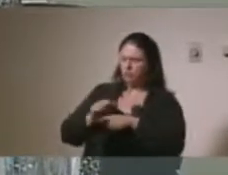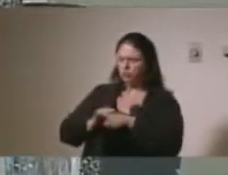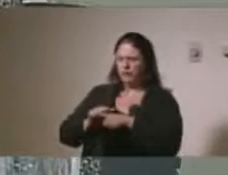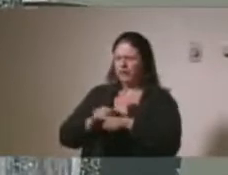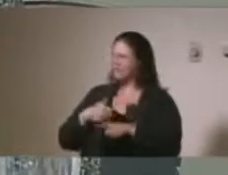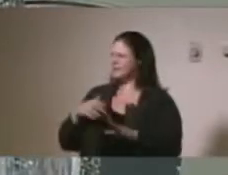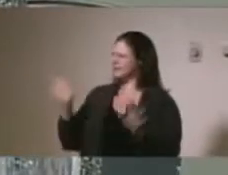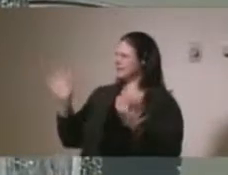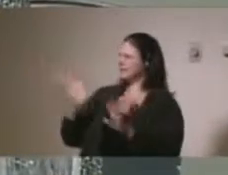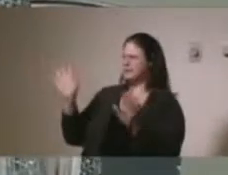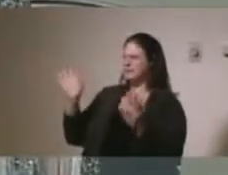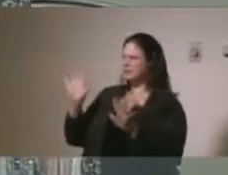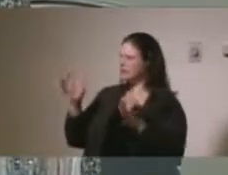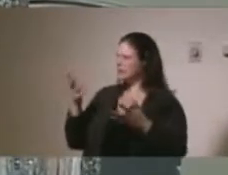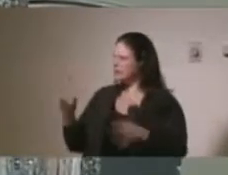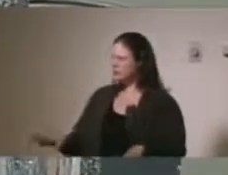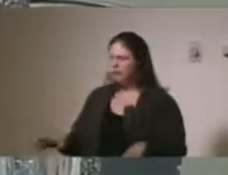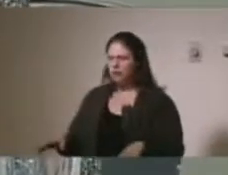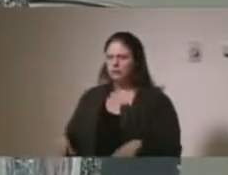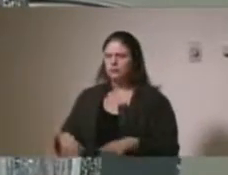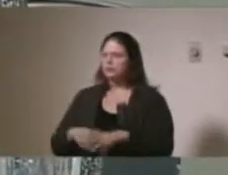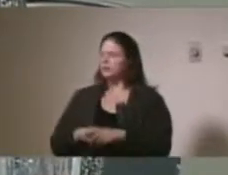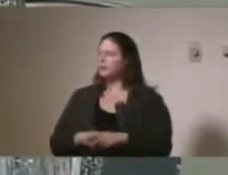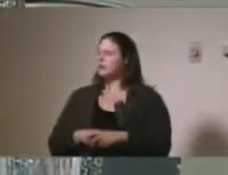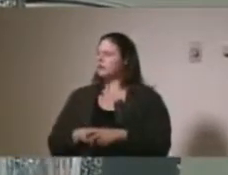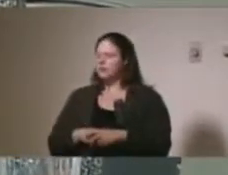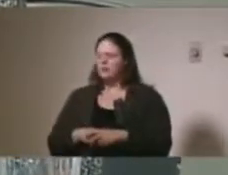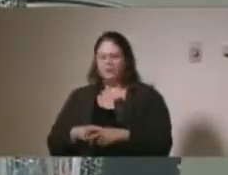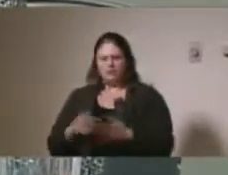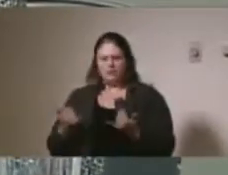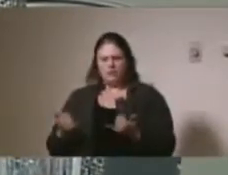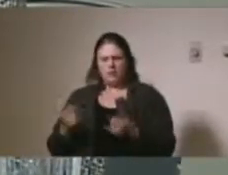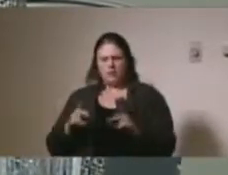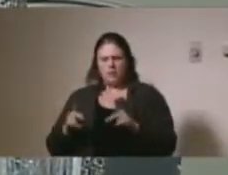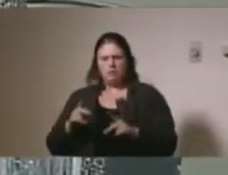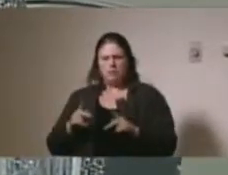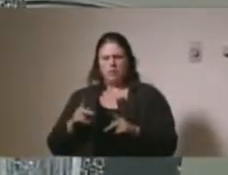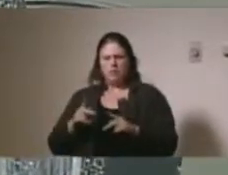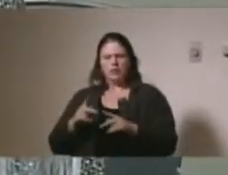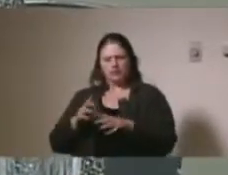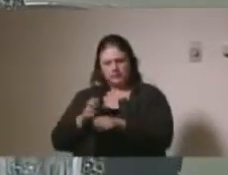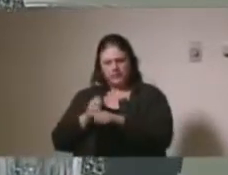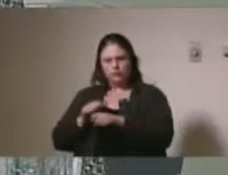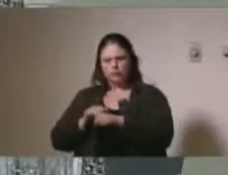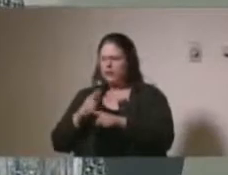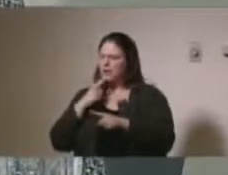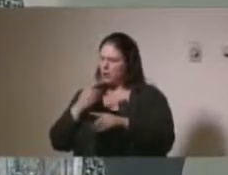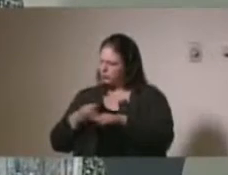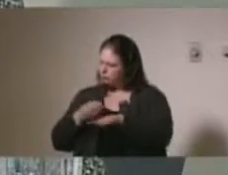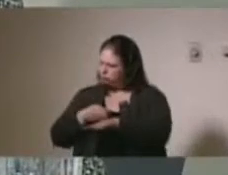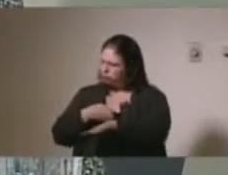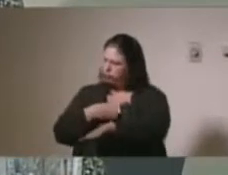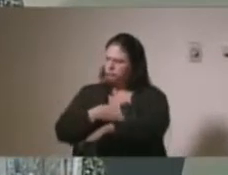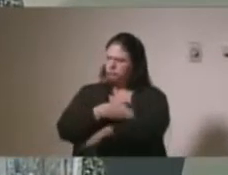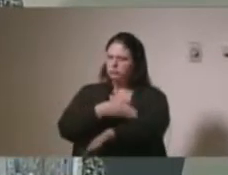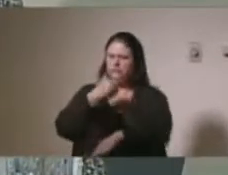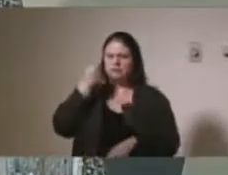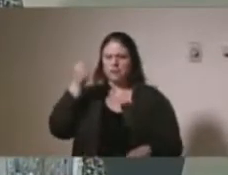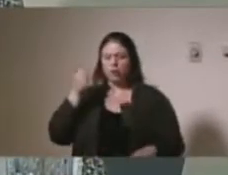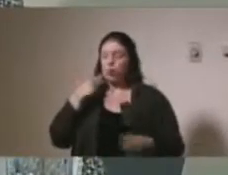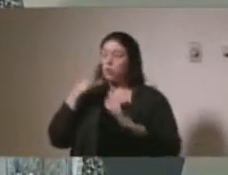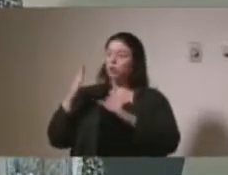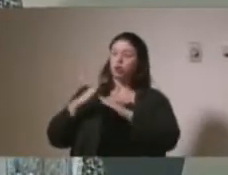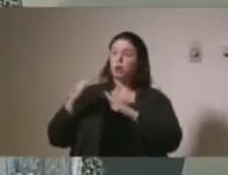fruits. People are better trained now. We're not at the top level yet, but as far as training is concerned, we're